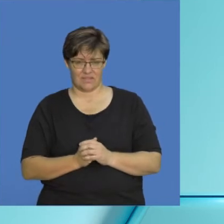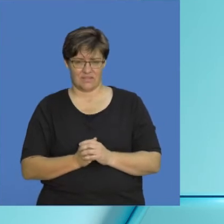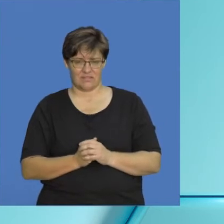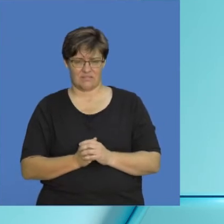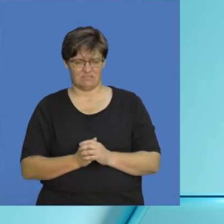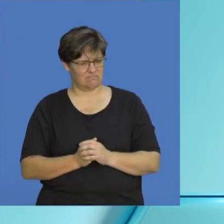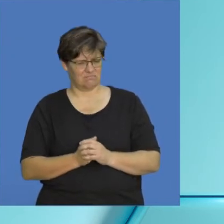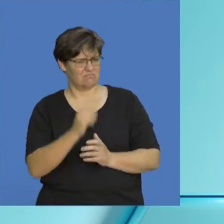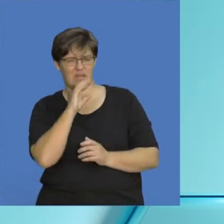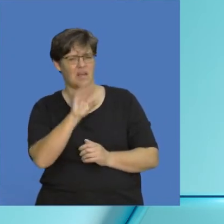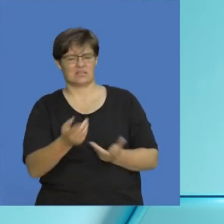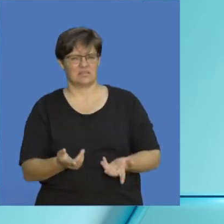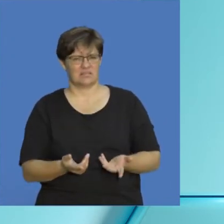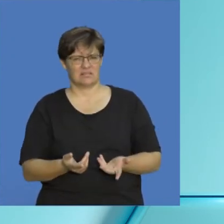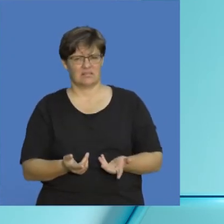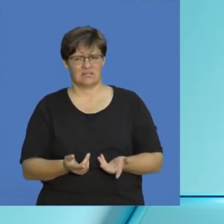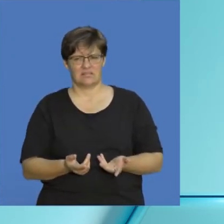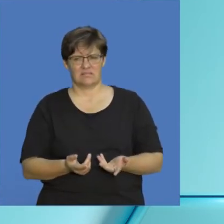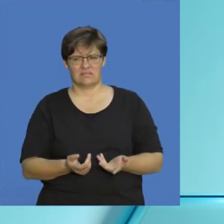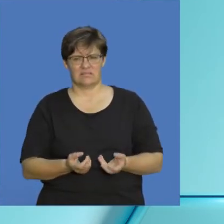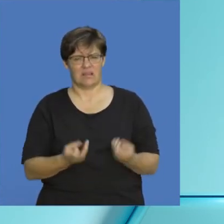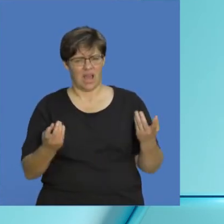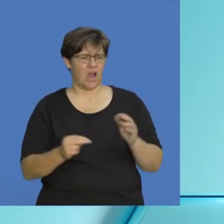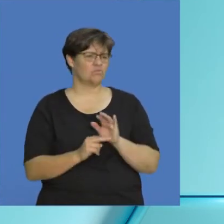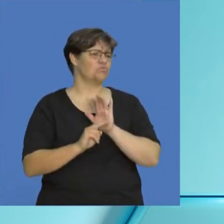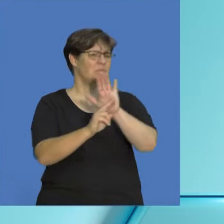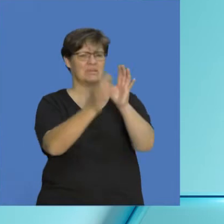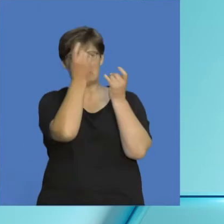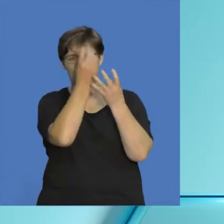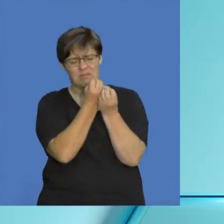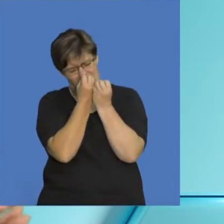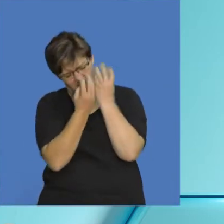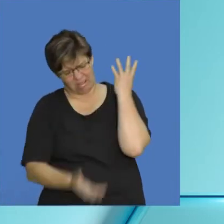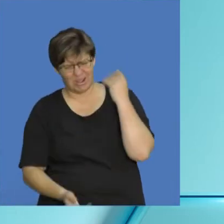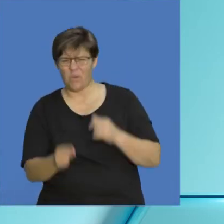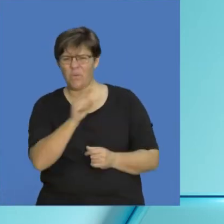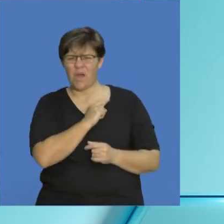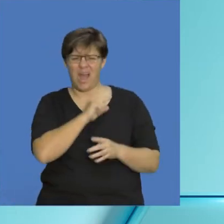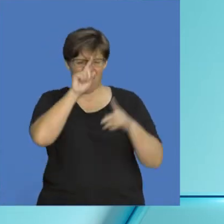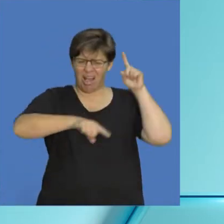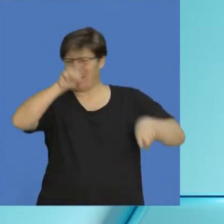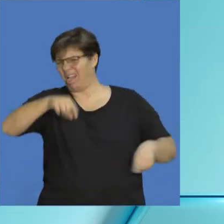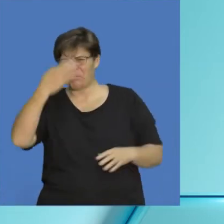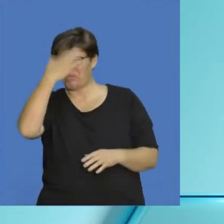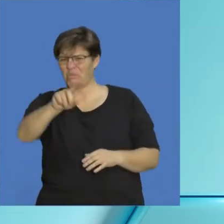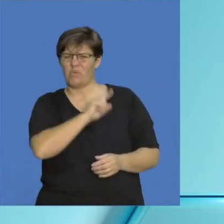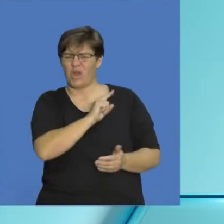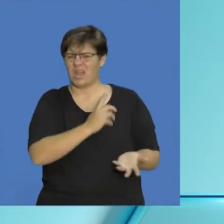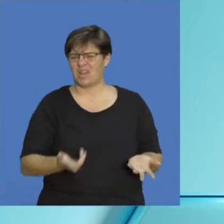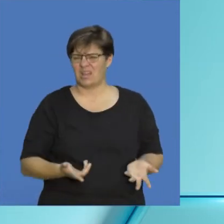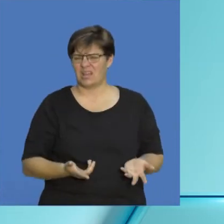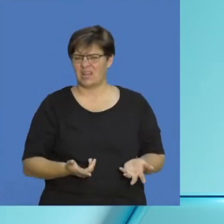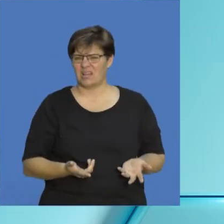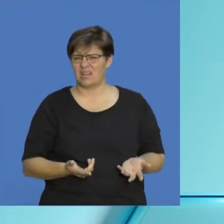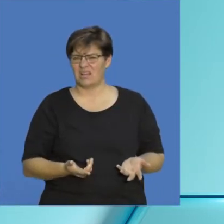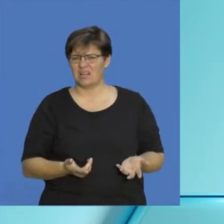I mean, you might ask yourself, I mean, there's just so many ways to represent data. Why should I know all of them? I mean, some kind